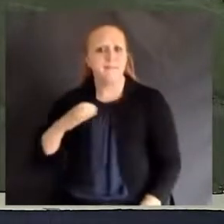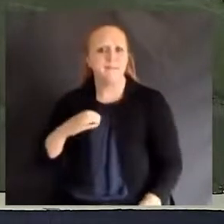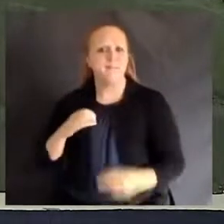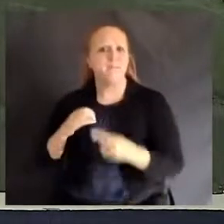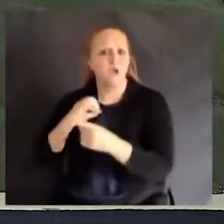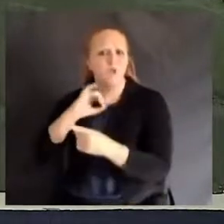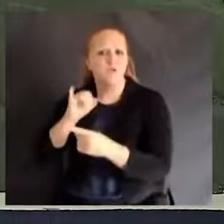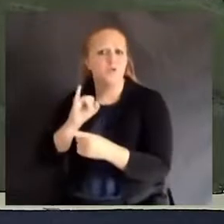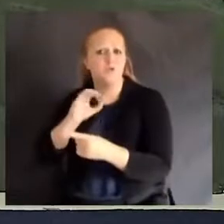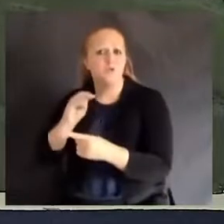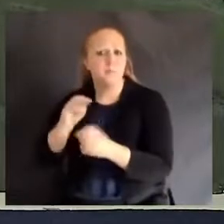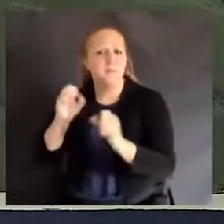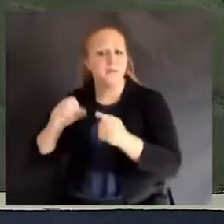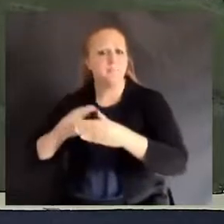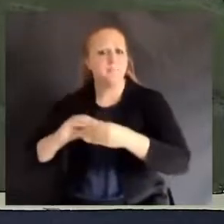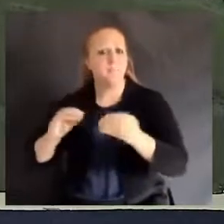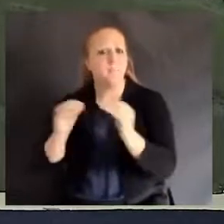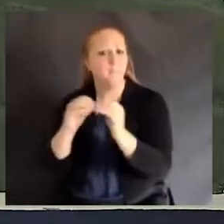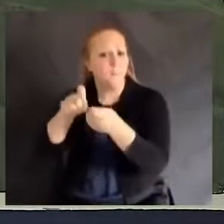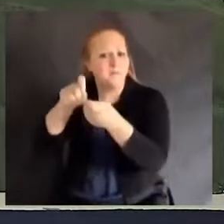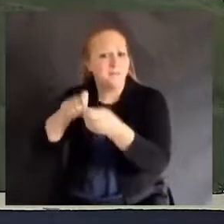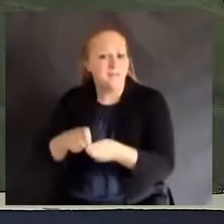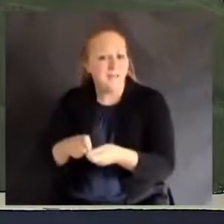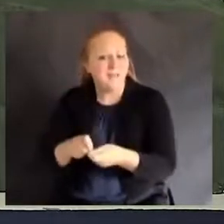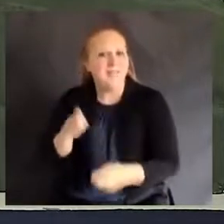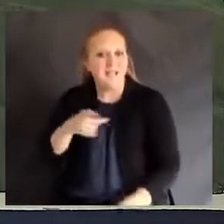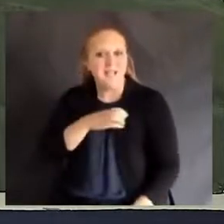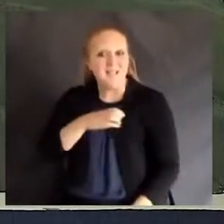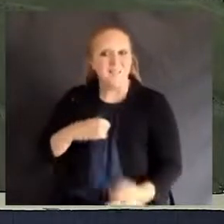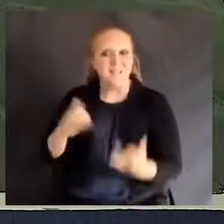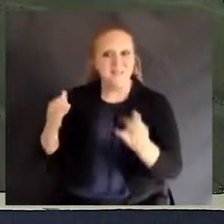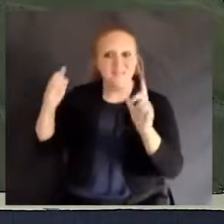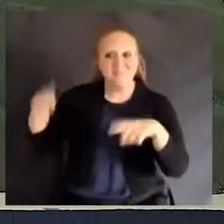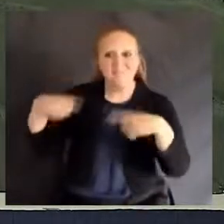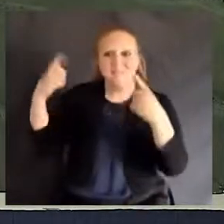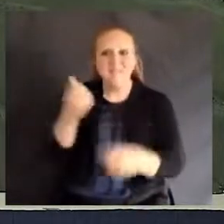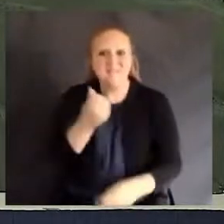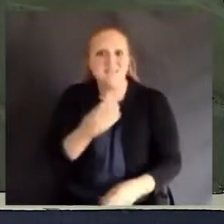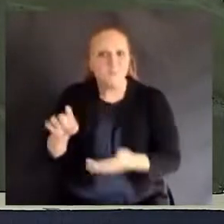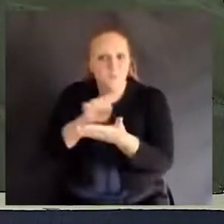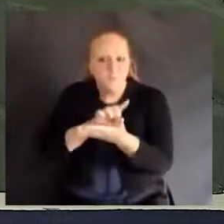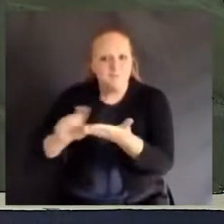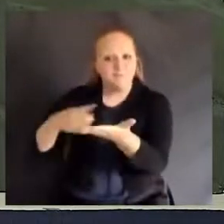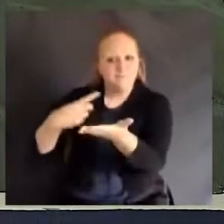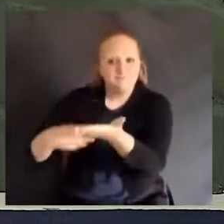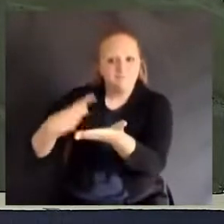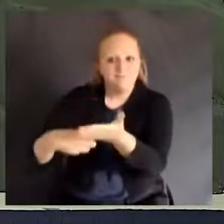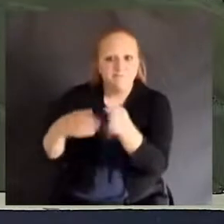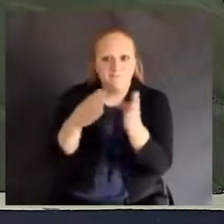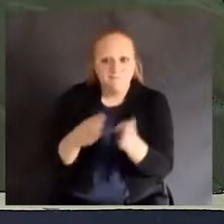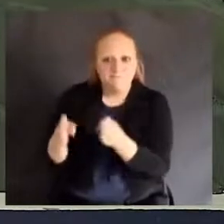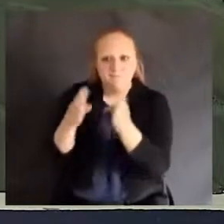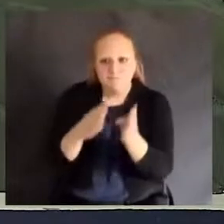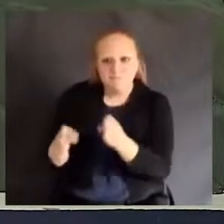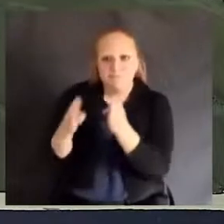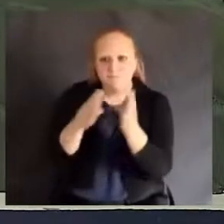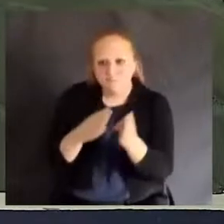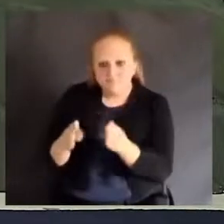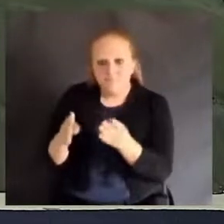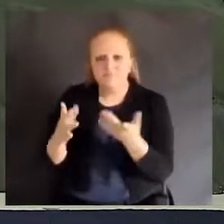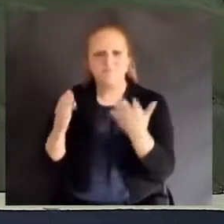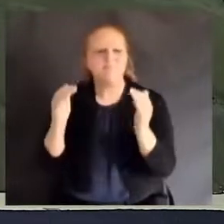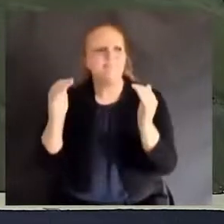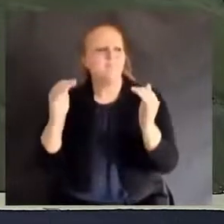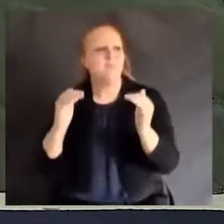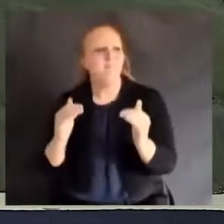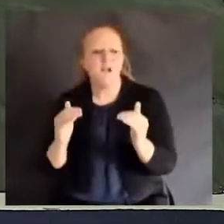some details. That has been talking about this for weeks. And then you have,